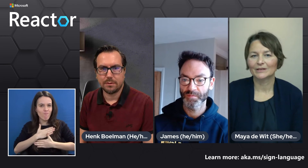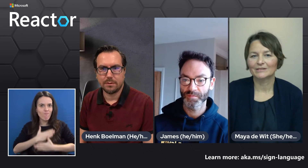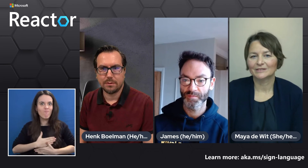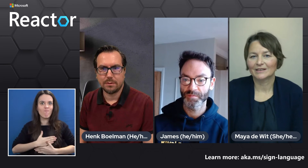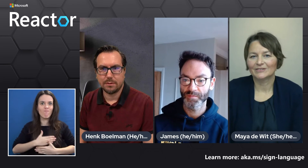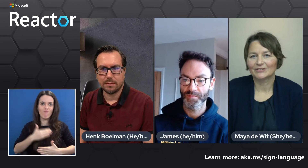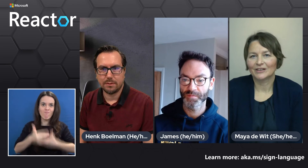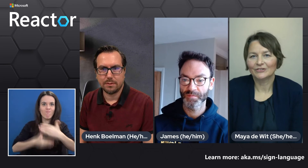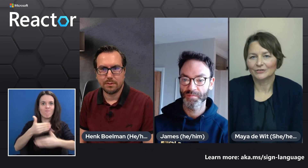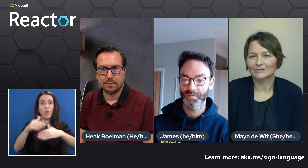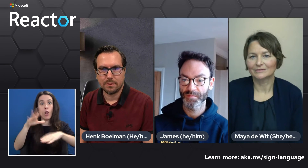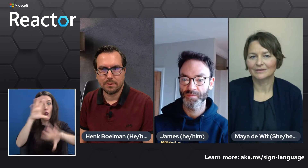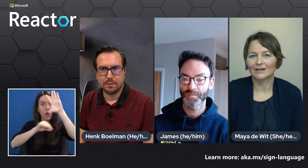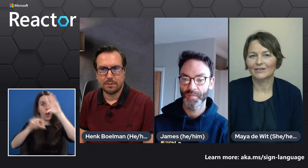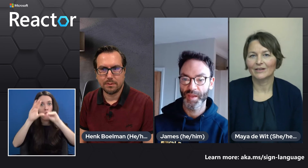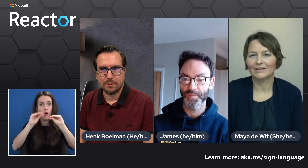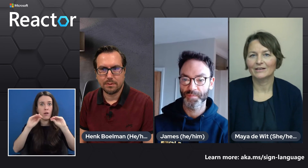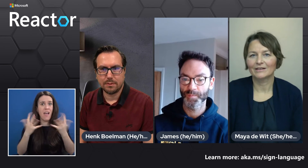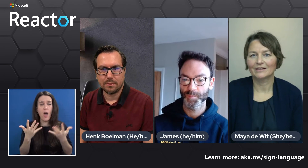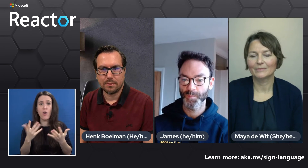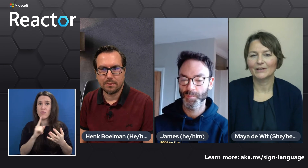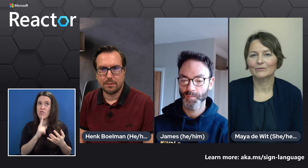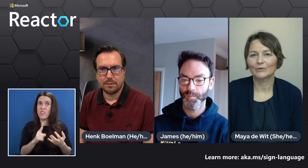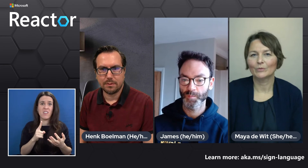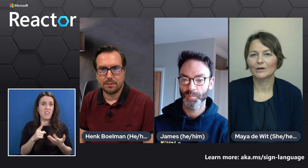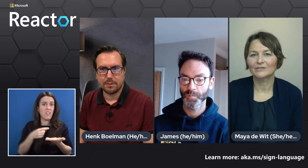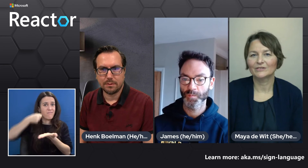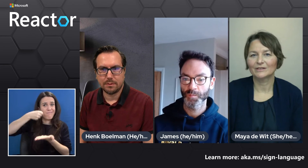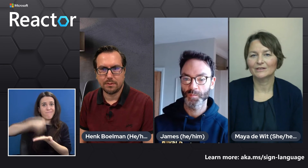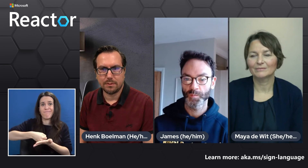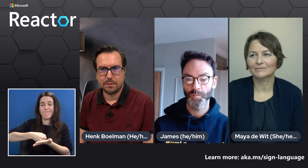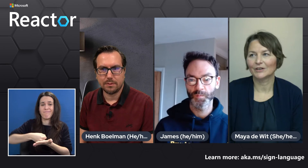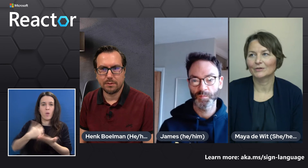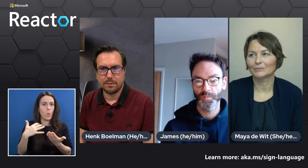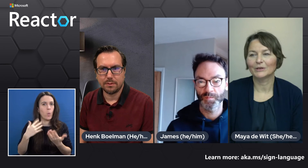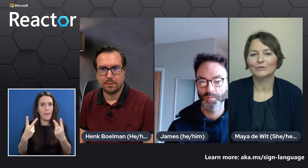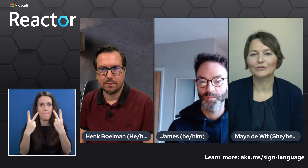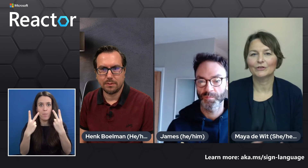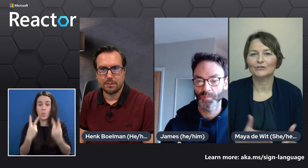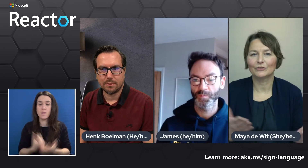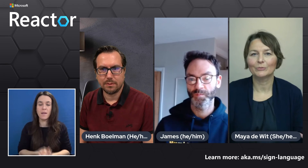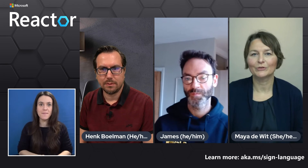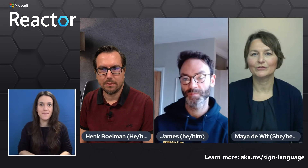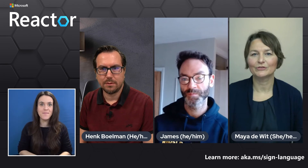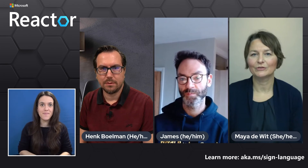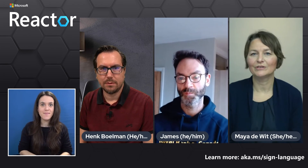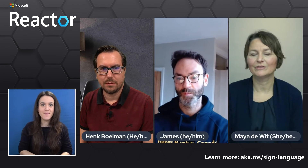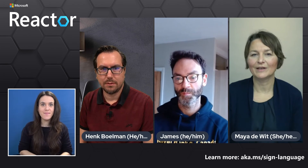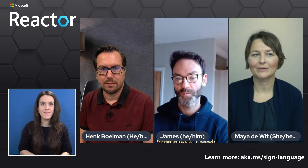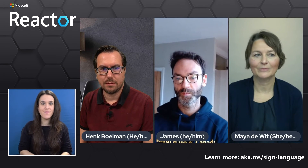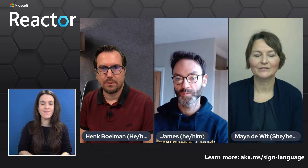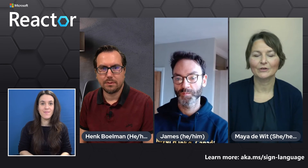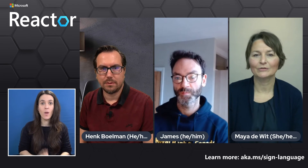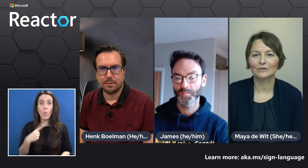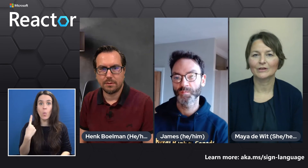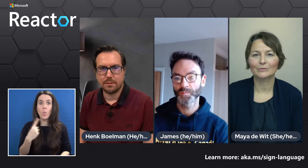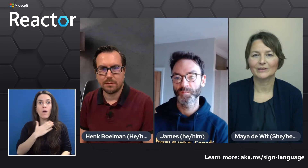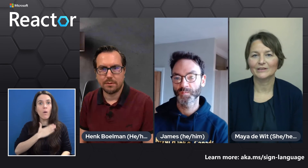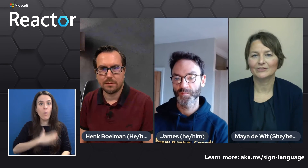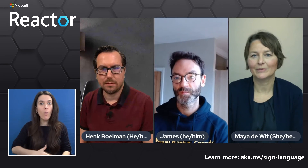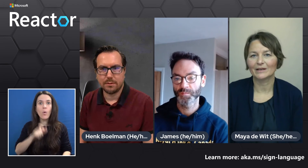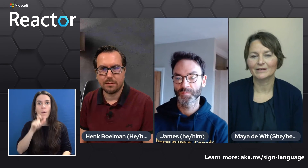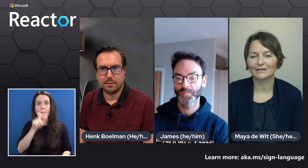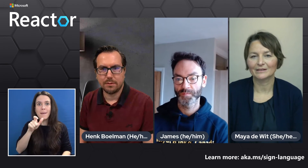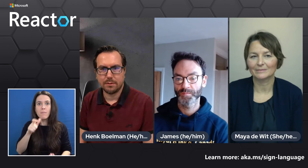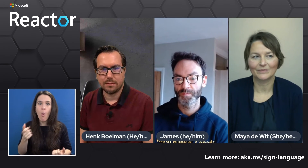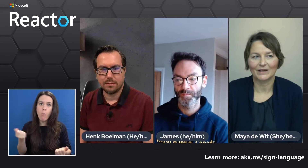But it's essential. I think if we want you know, people to contribute to the development overall, we need